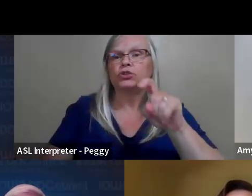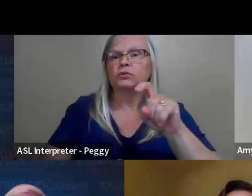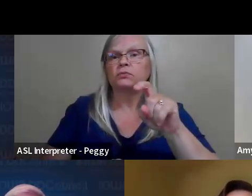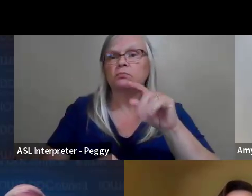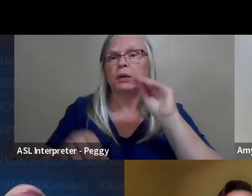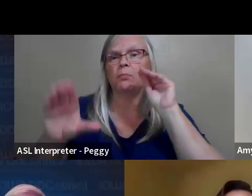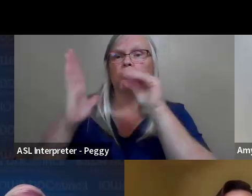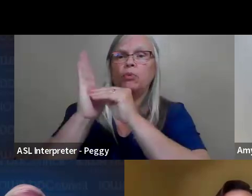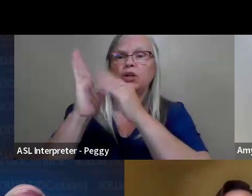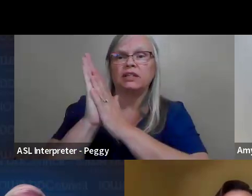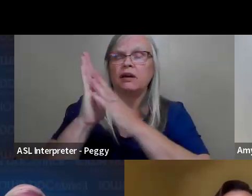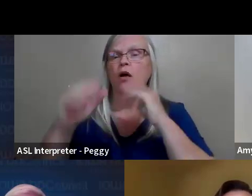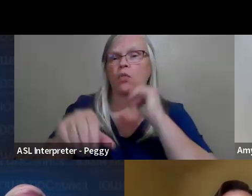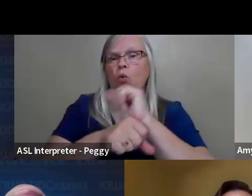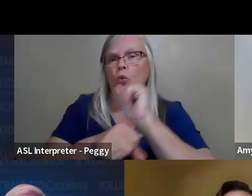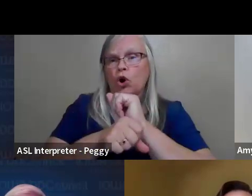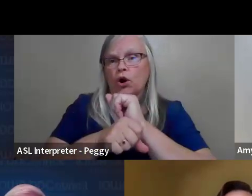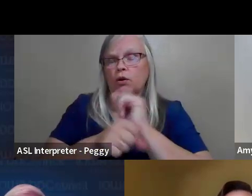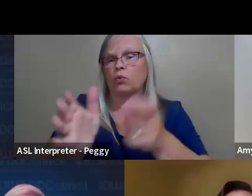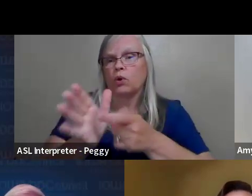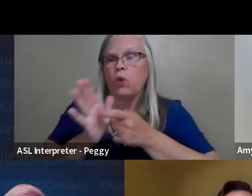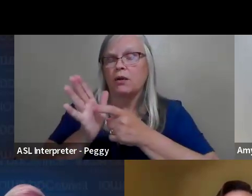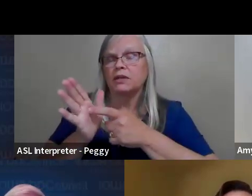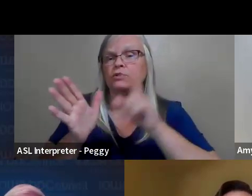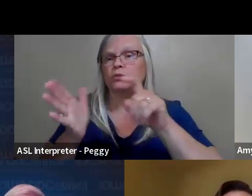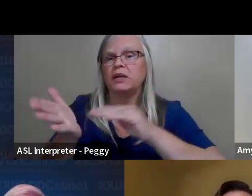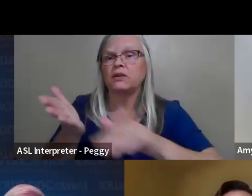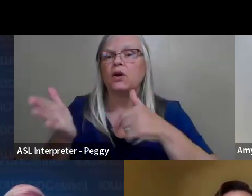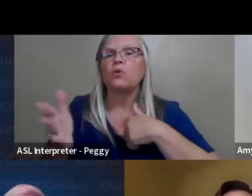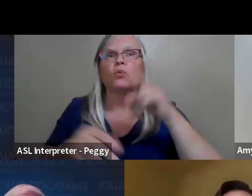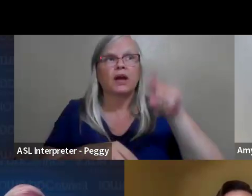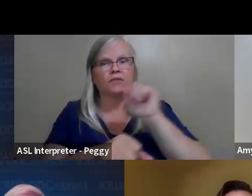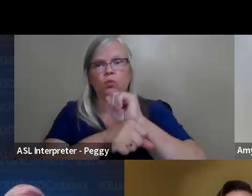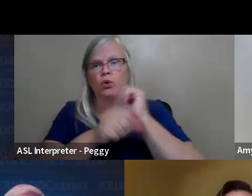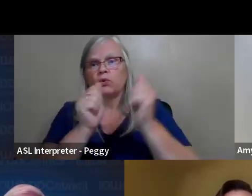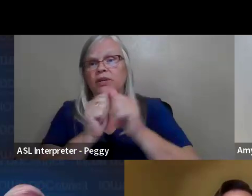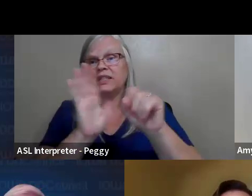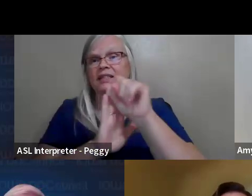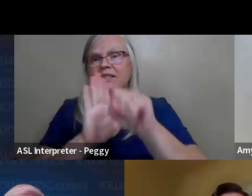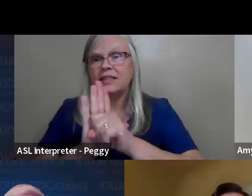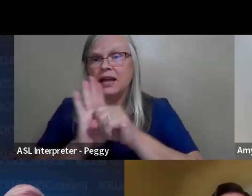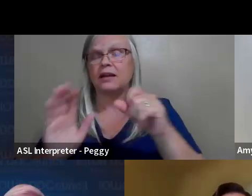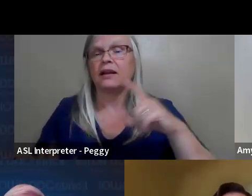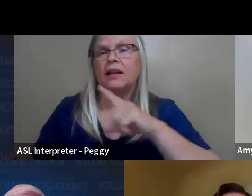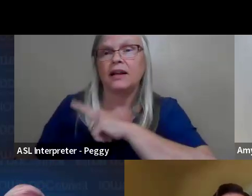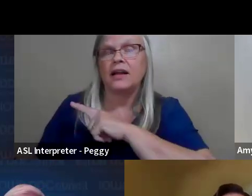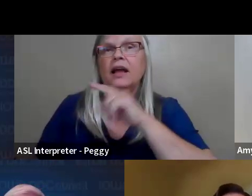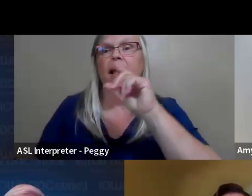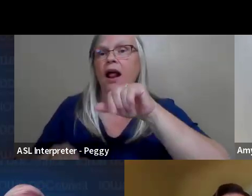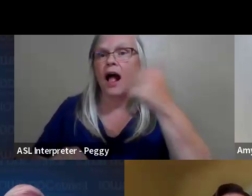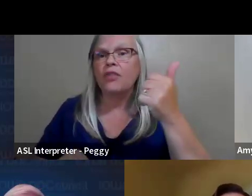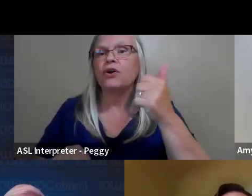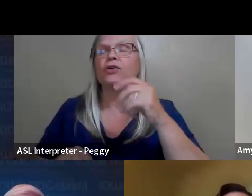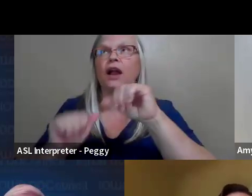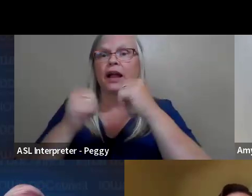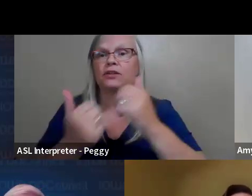requirement, should be exempt. And we need to work with state legislators and we need to work with the implementing agencies, which means your